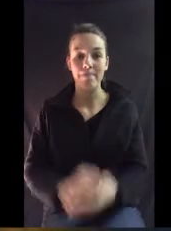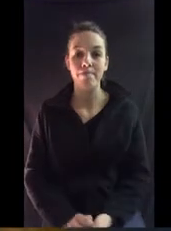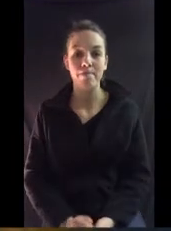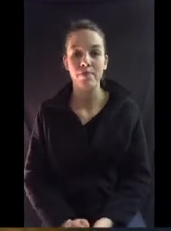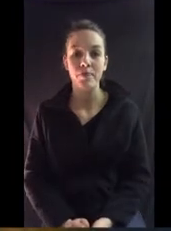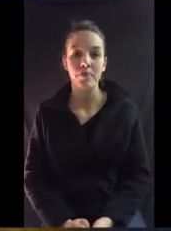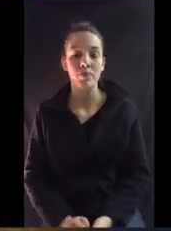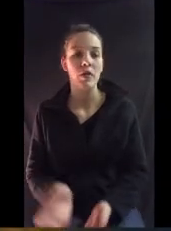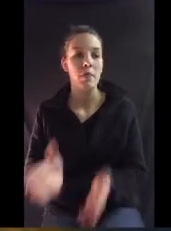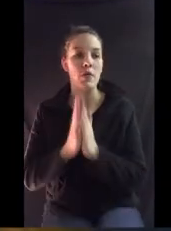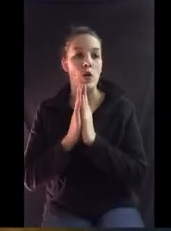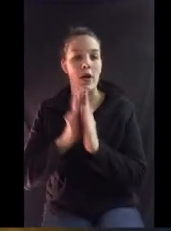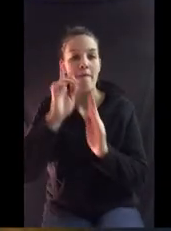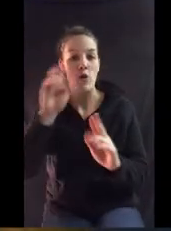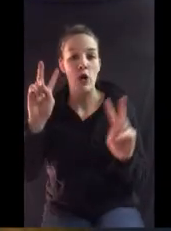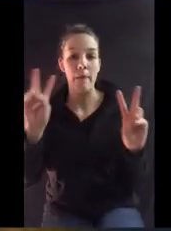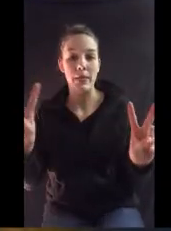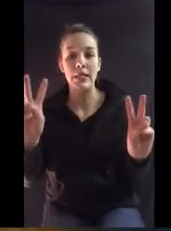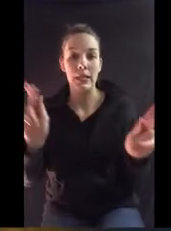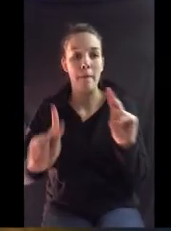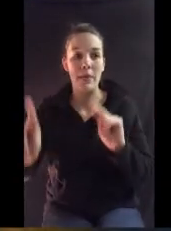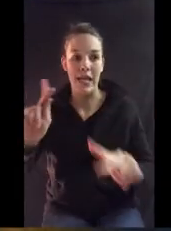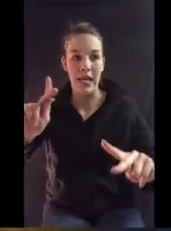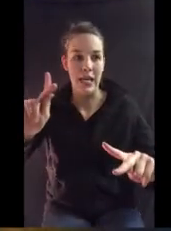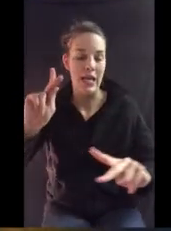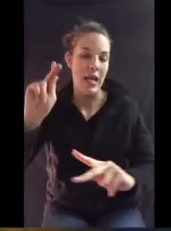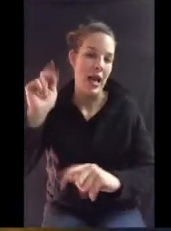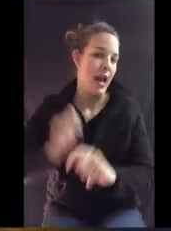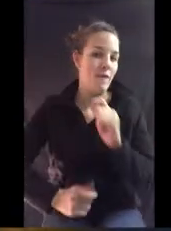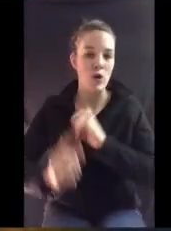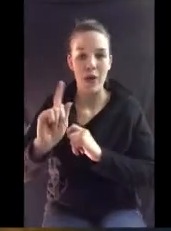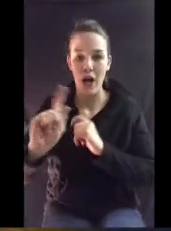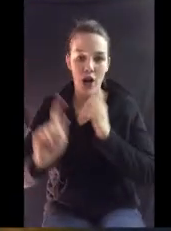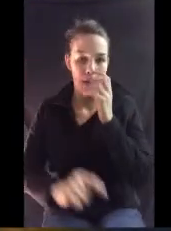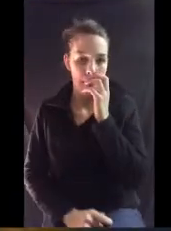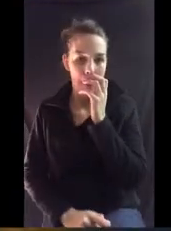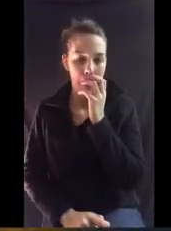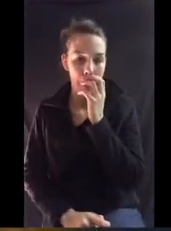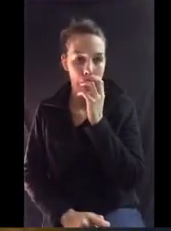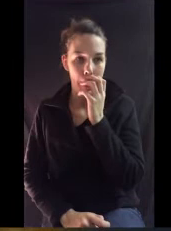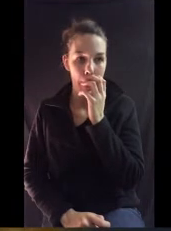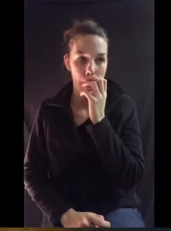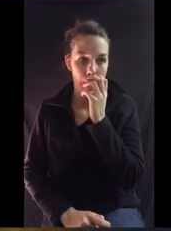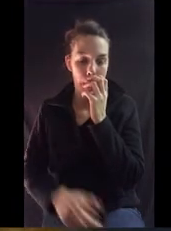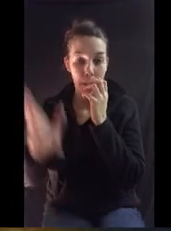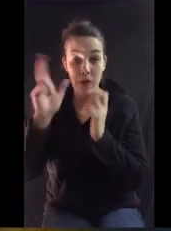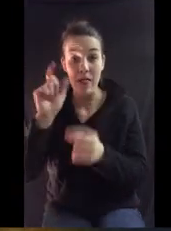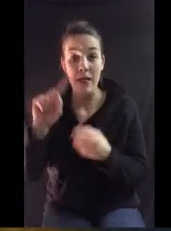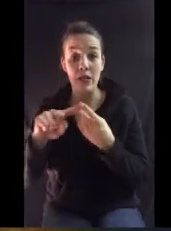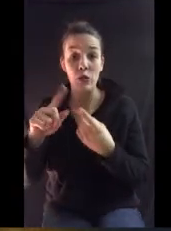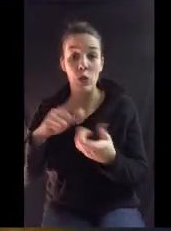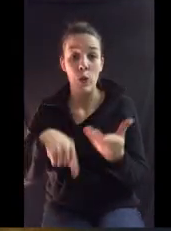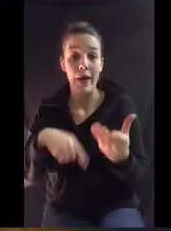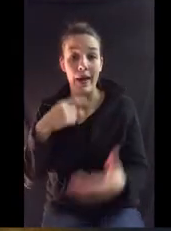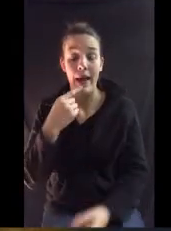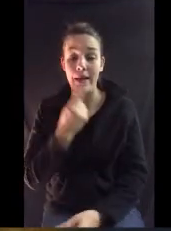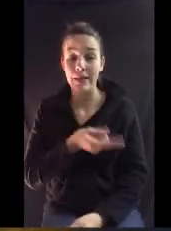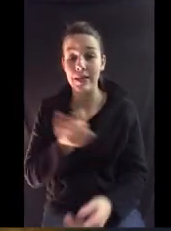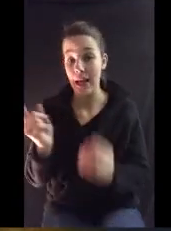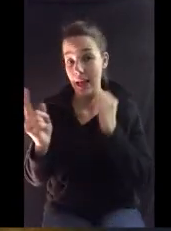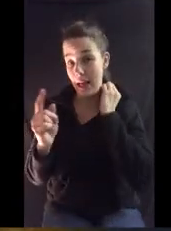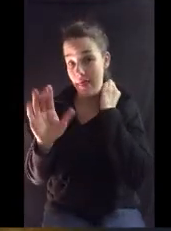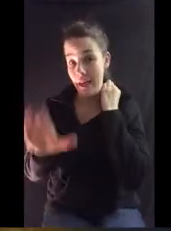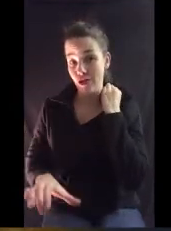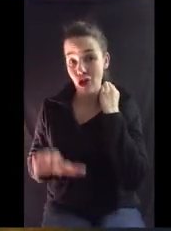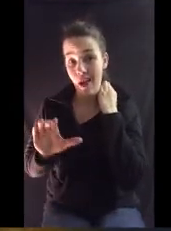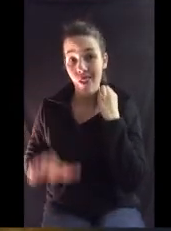Pray for peace. Pray for peace, people everywhere. Listen to